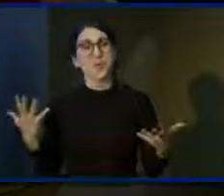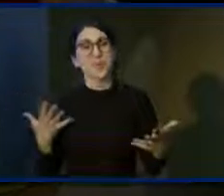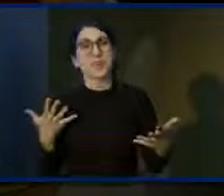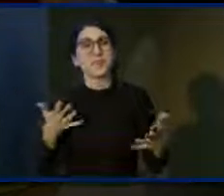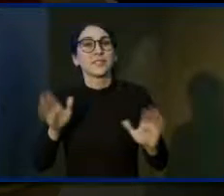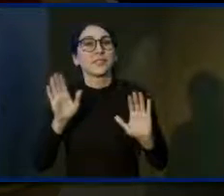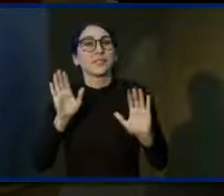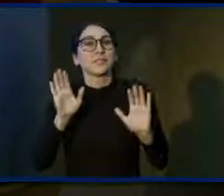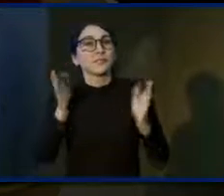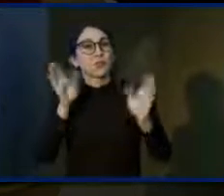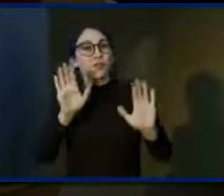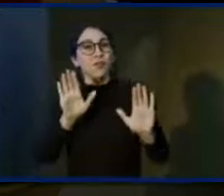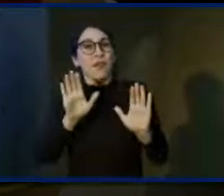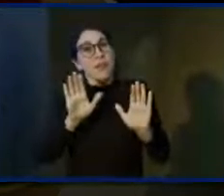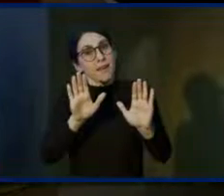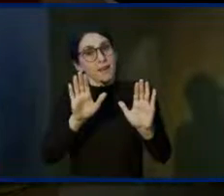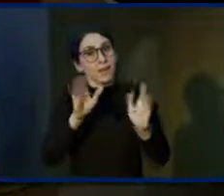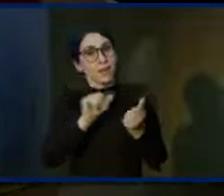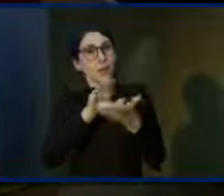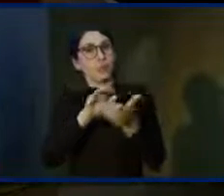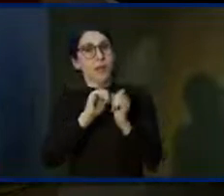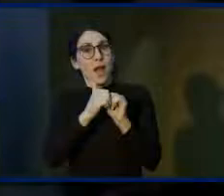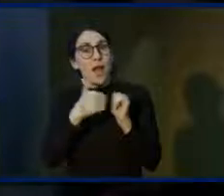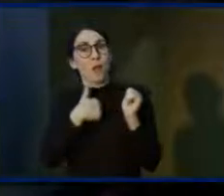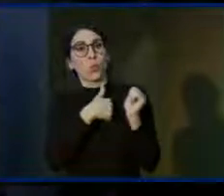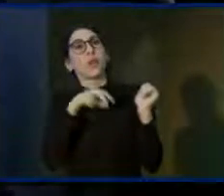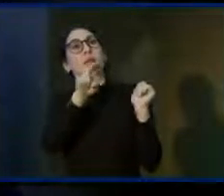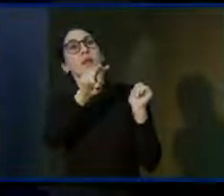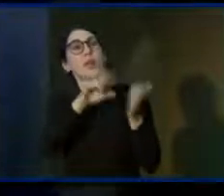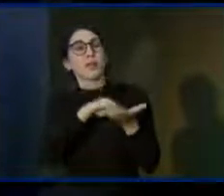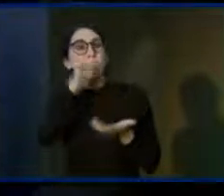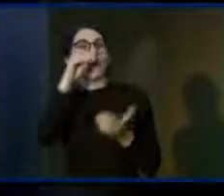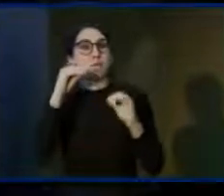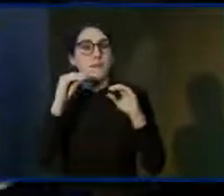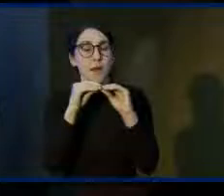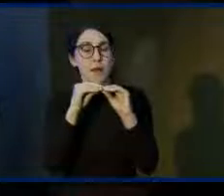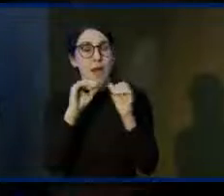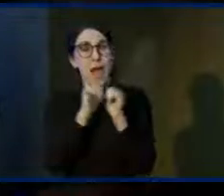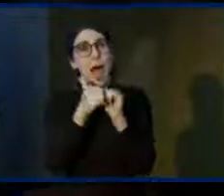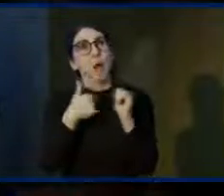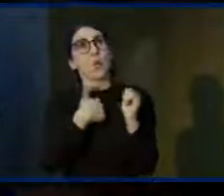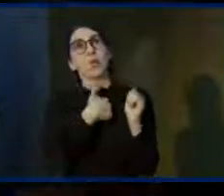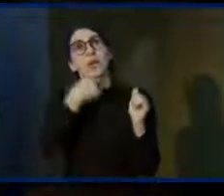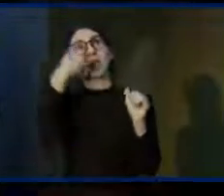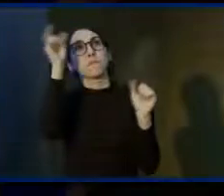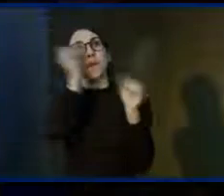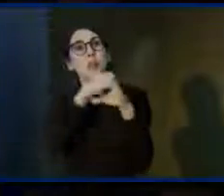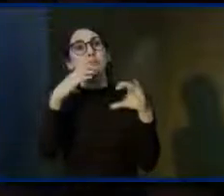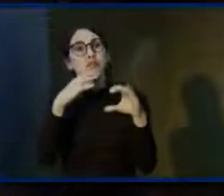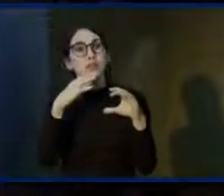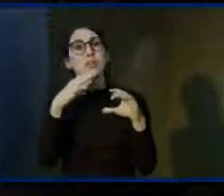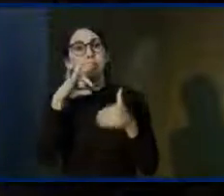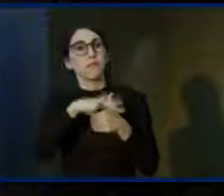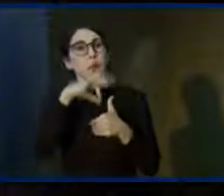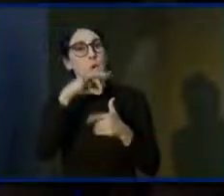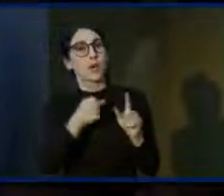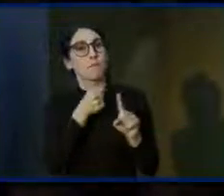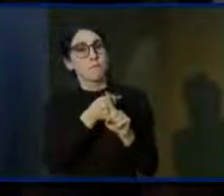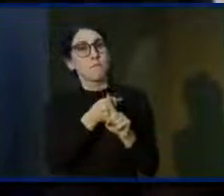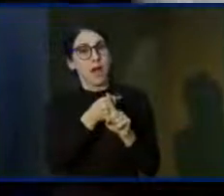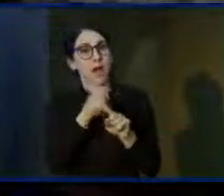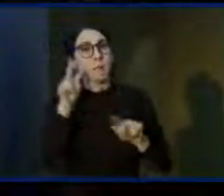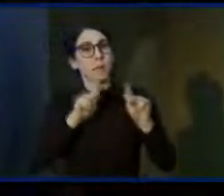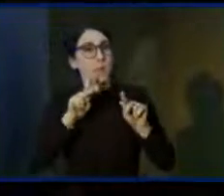of helping all of us expand the way in which we think the impact of voting has on the lives of people.